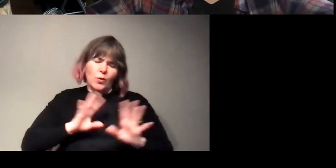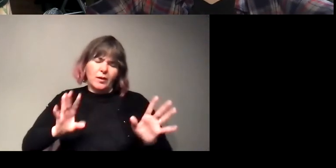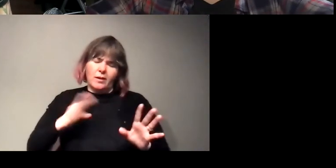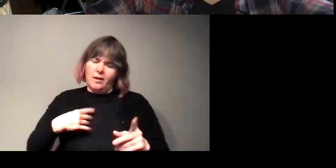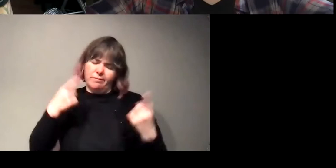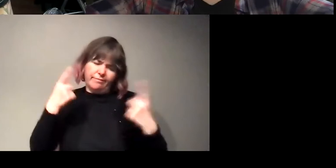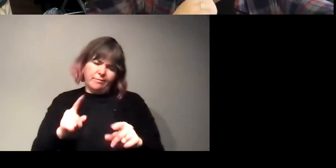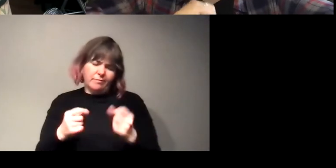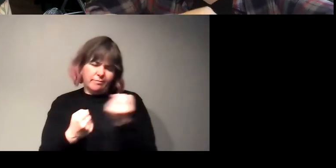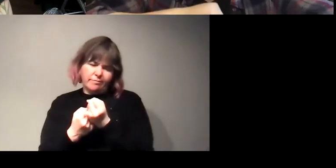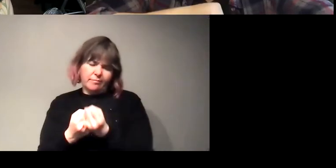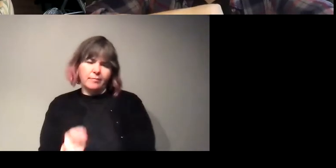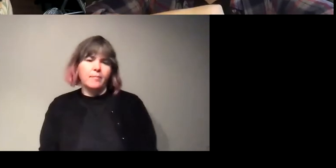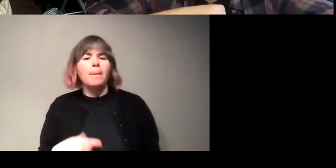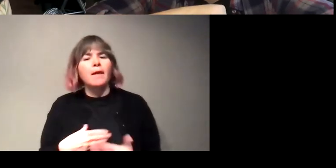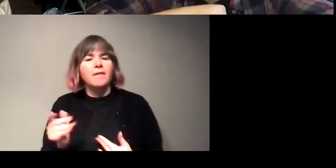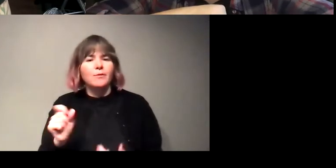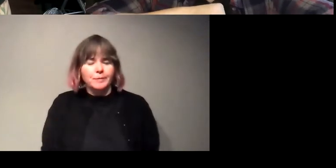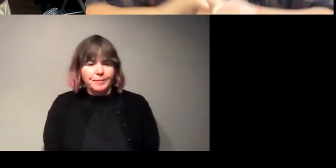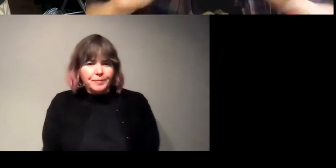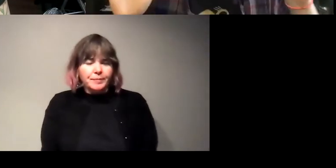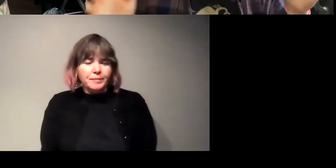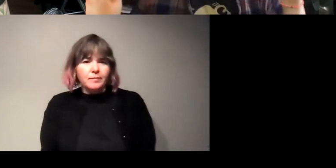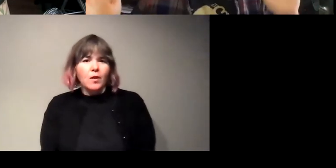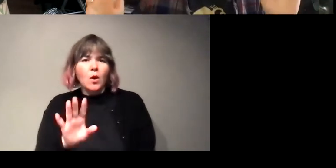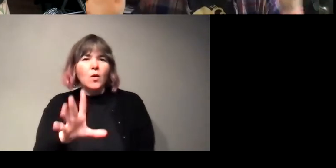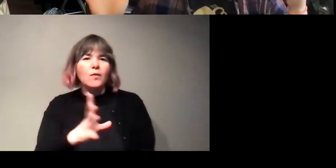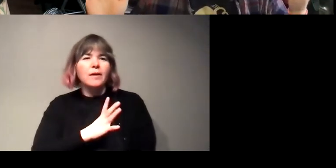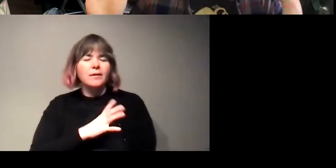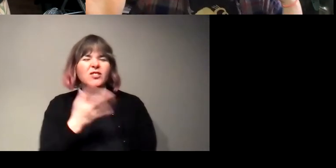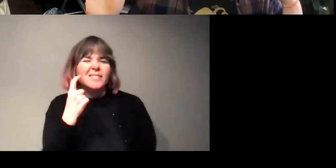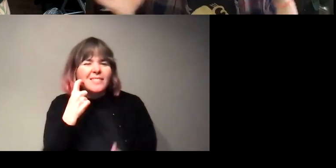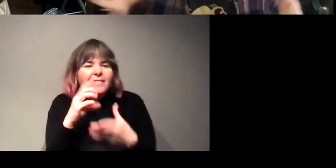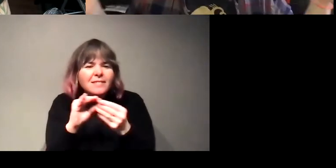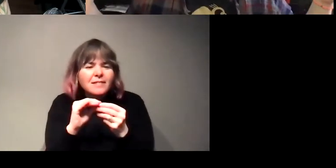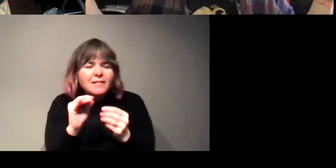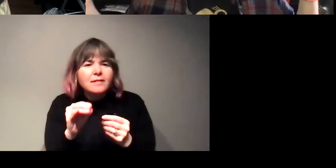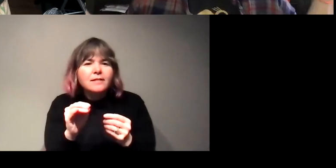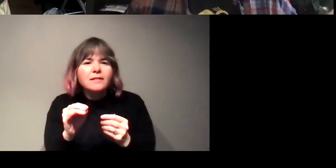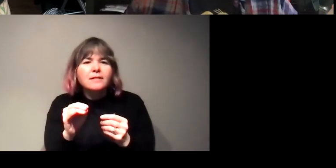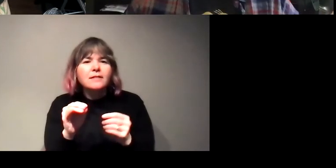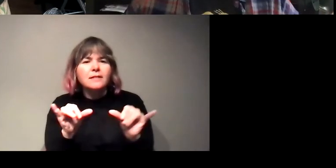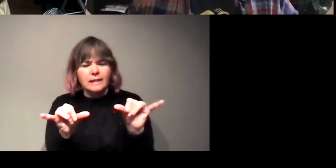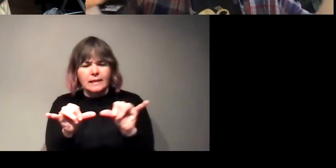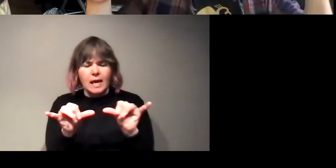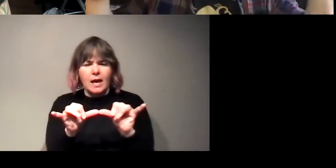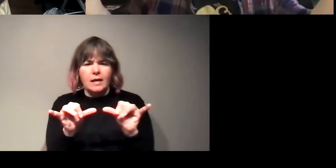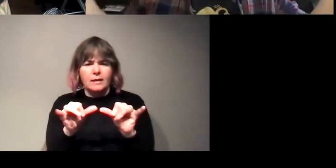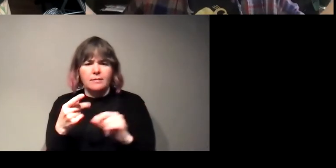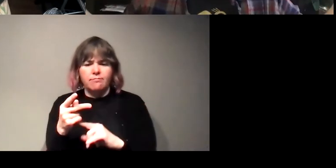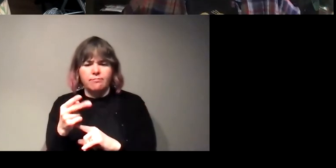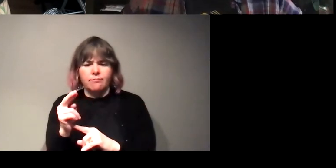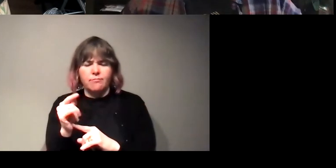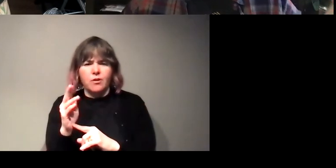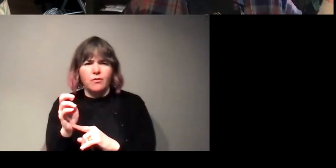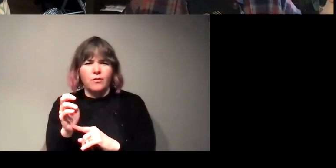there. The next question is, okay. So you mentioned like size in prairies and you needing like a